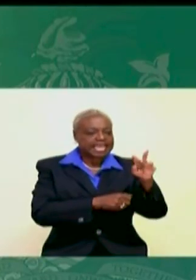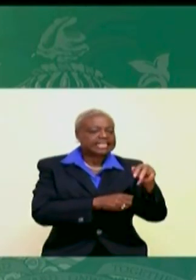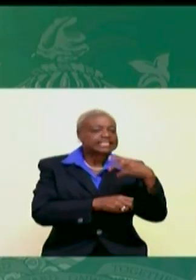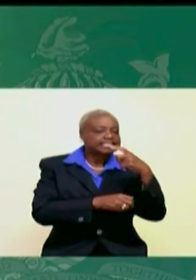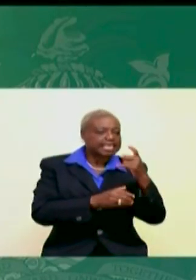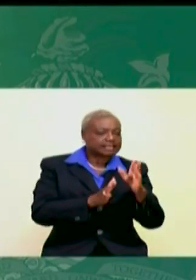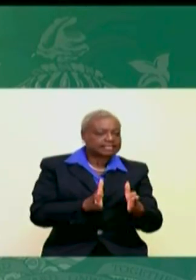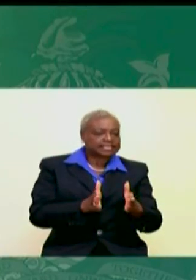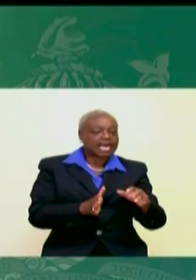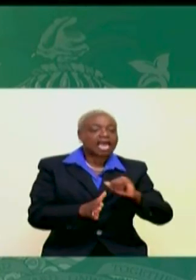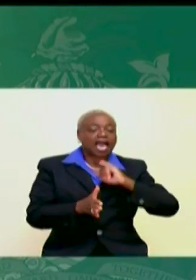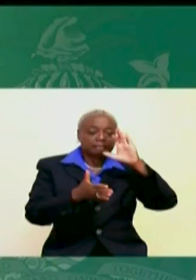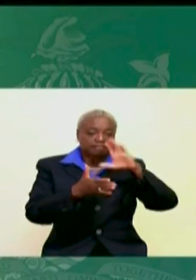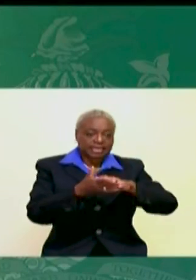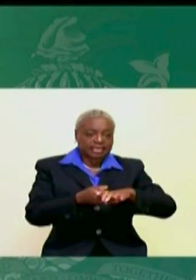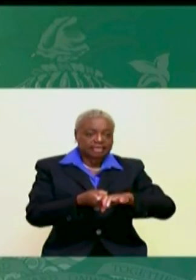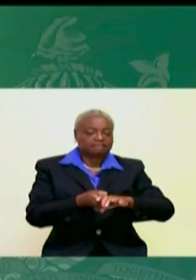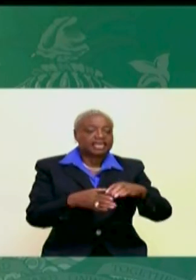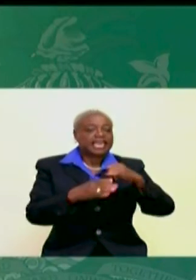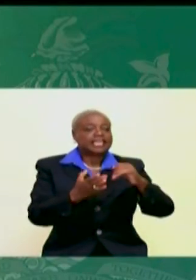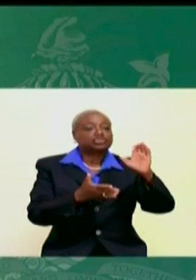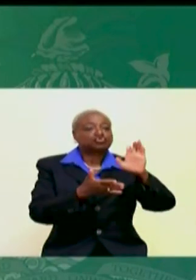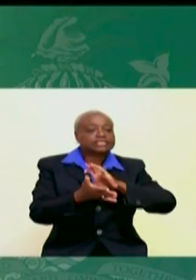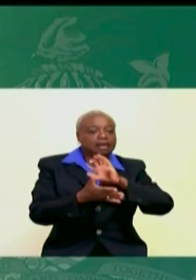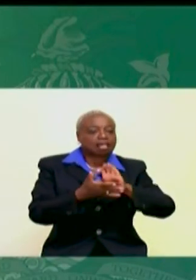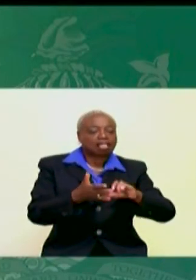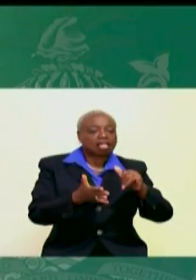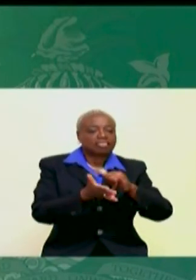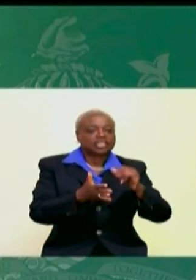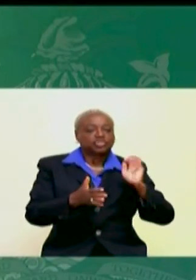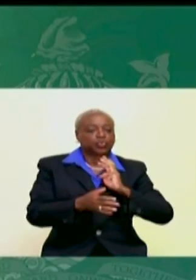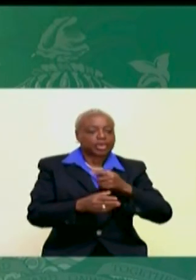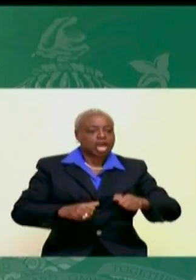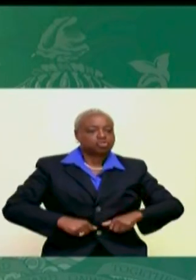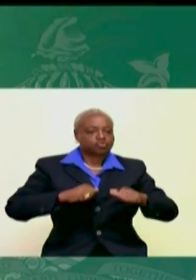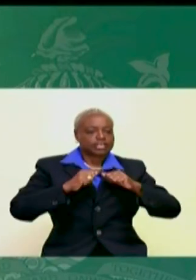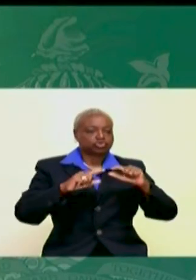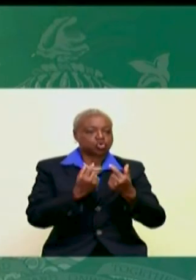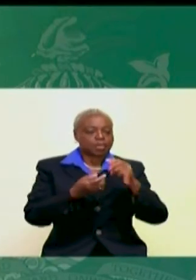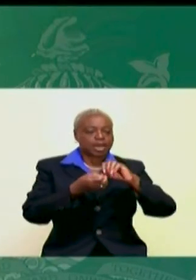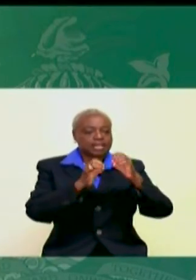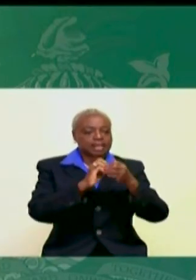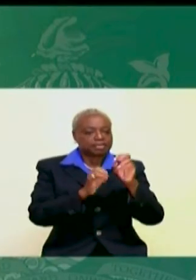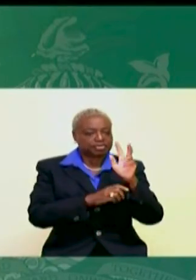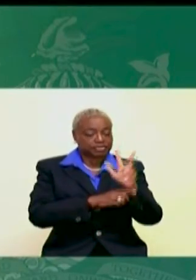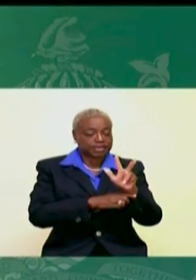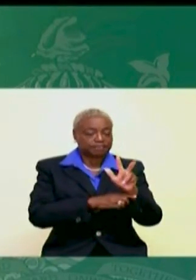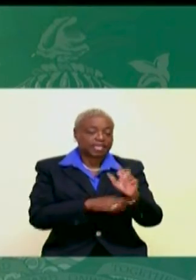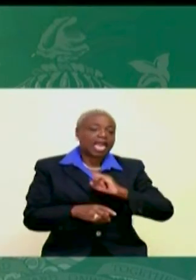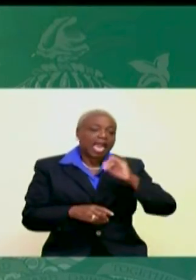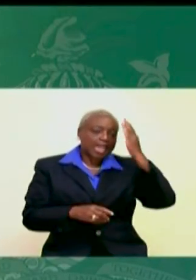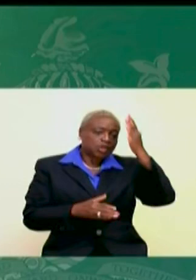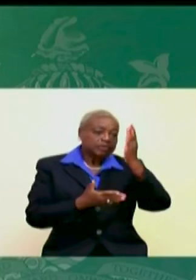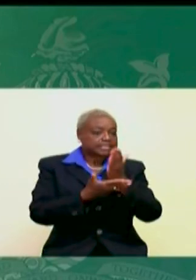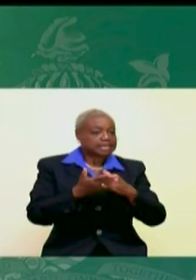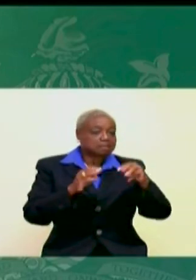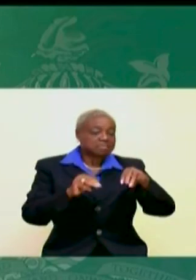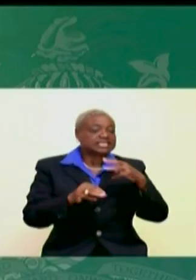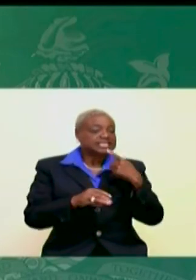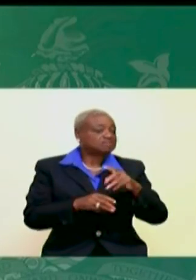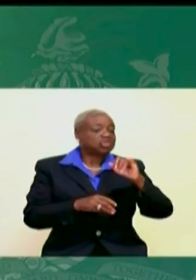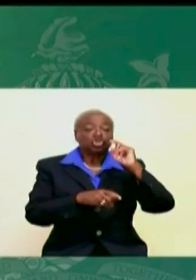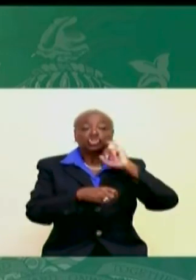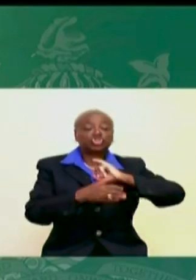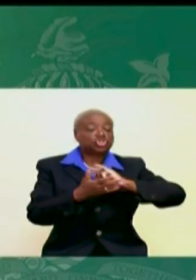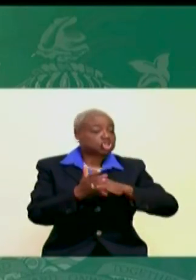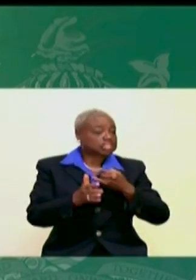I believe it is critical that we address group number three. I know some may say just ignore it, but I